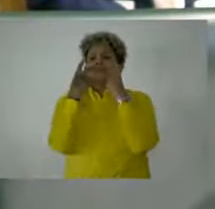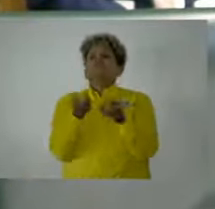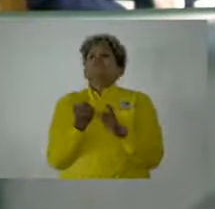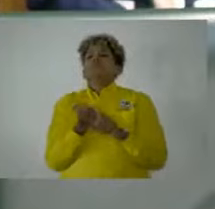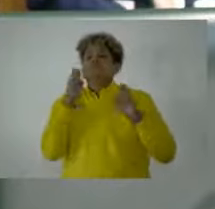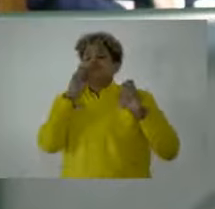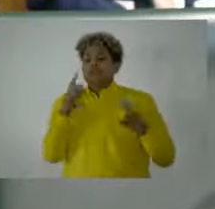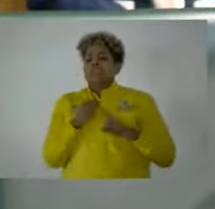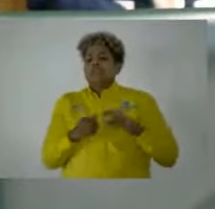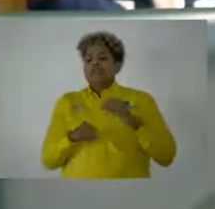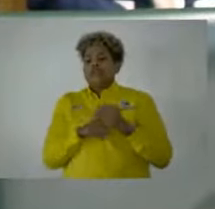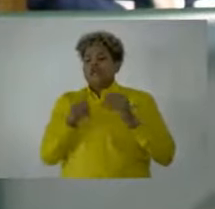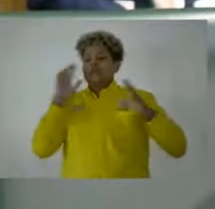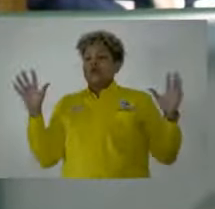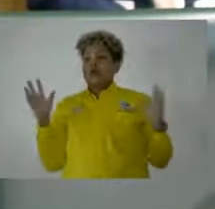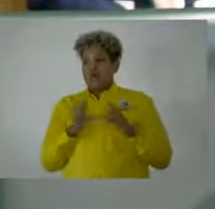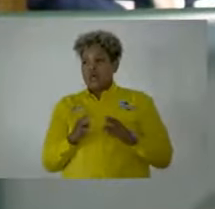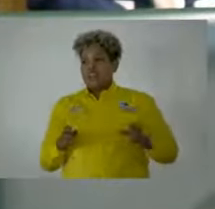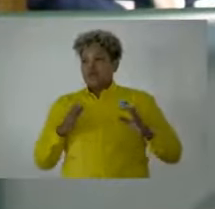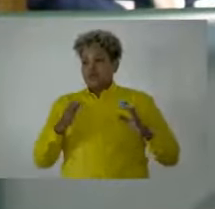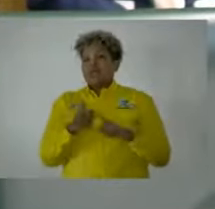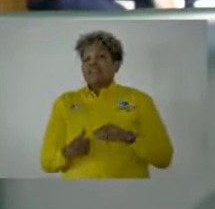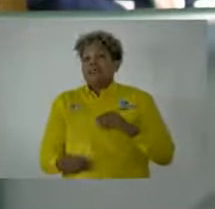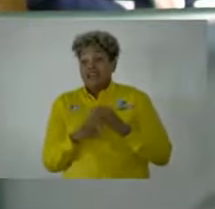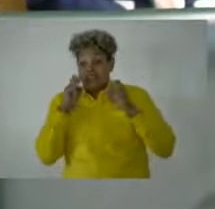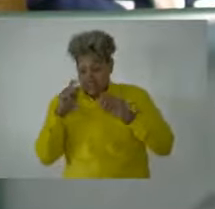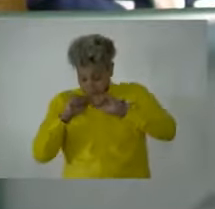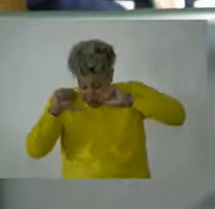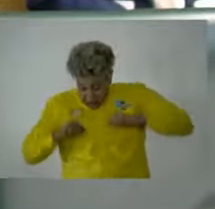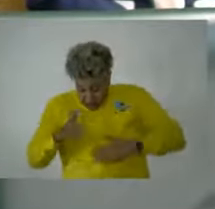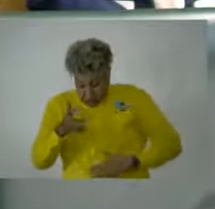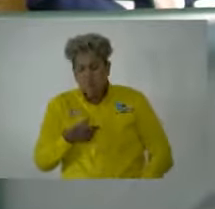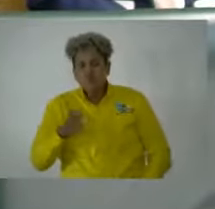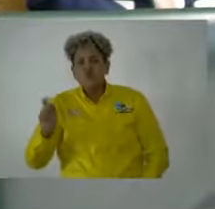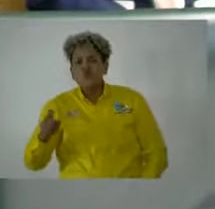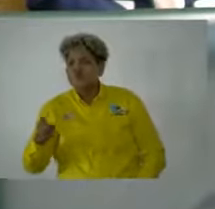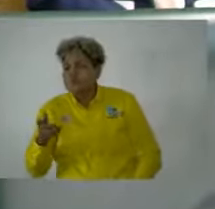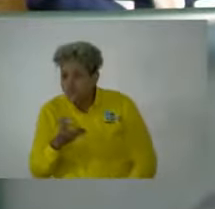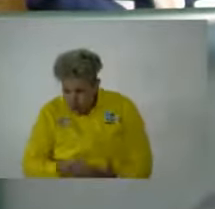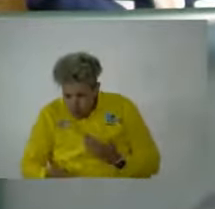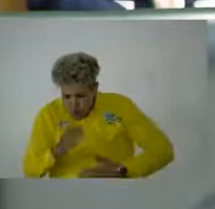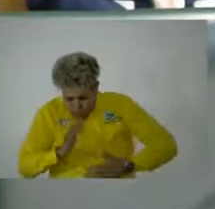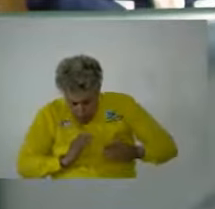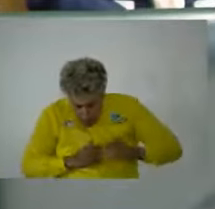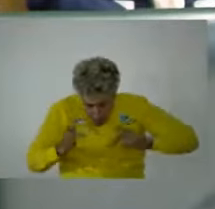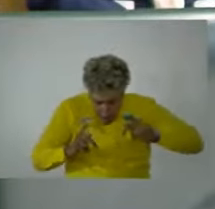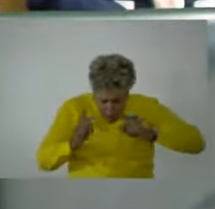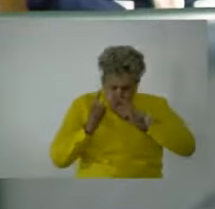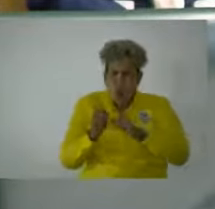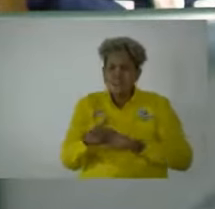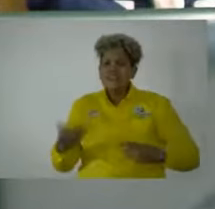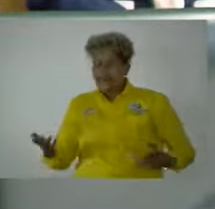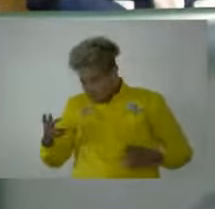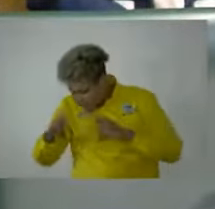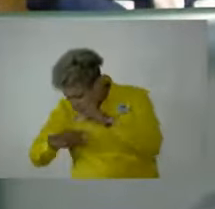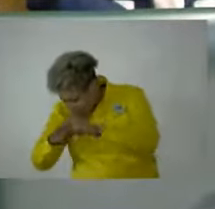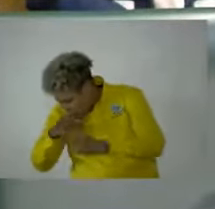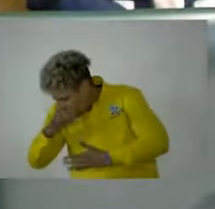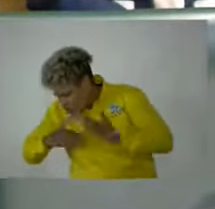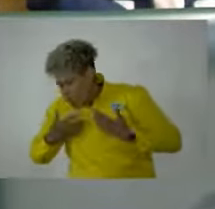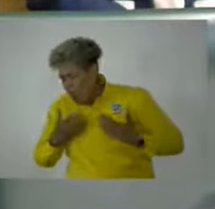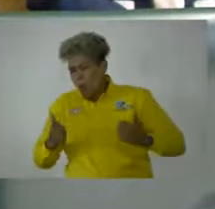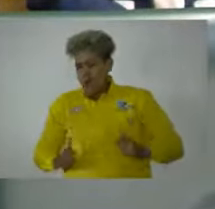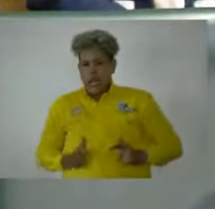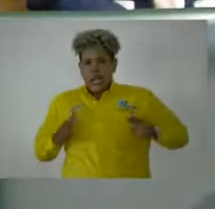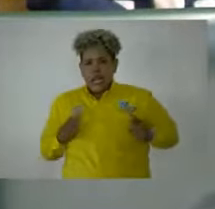We see education in a holistic way. The education system should be socializing our people towards the kind of society we want to